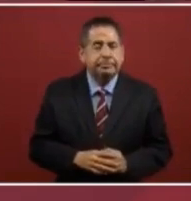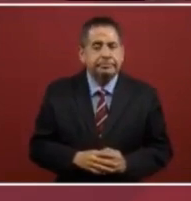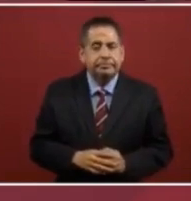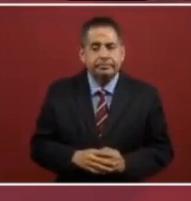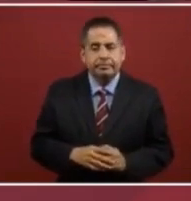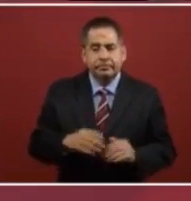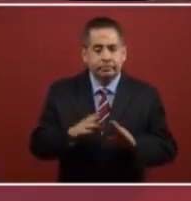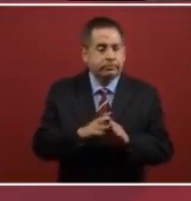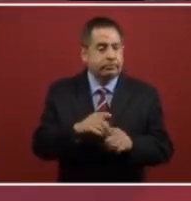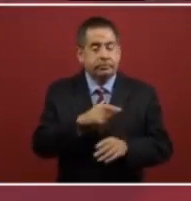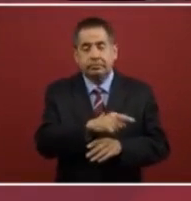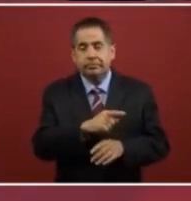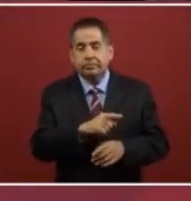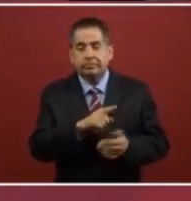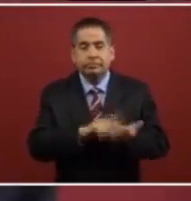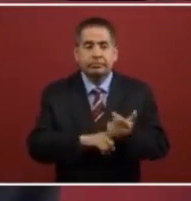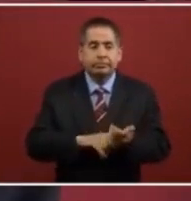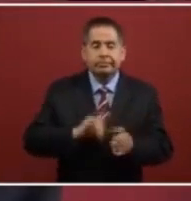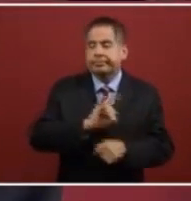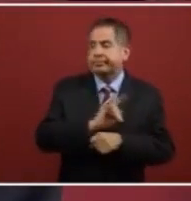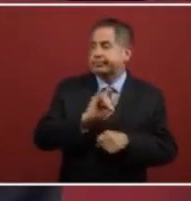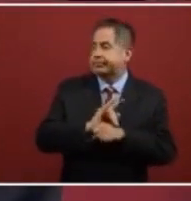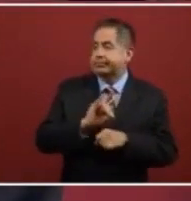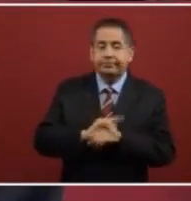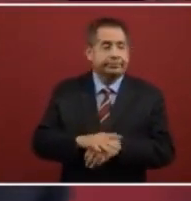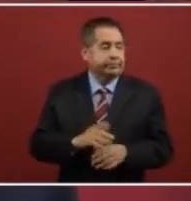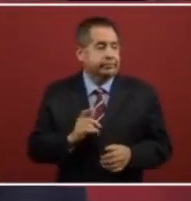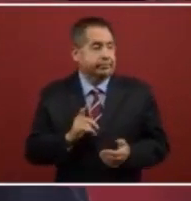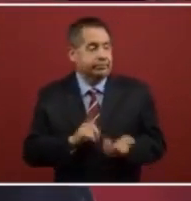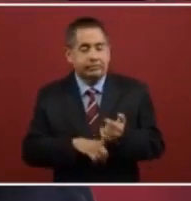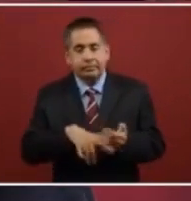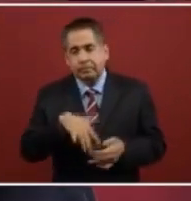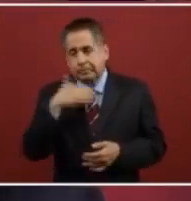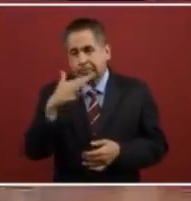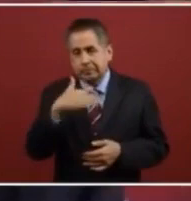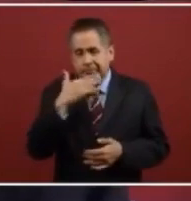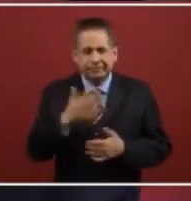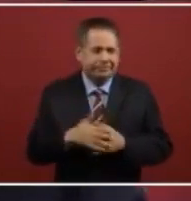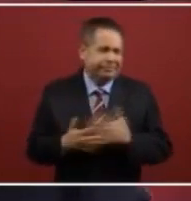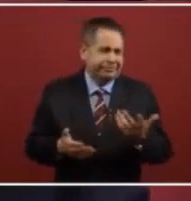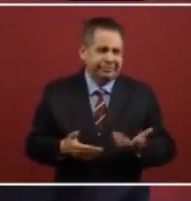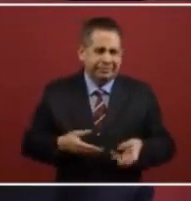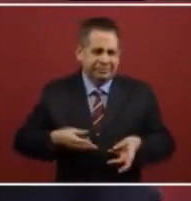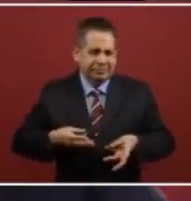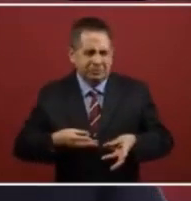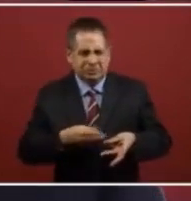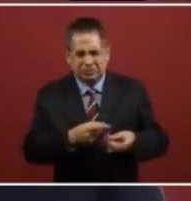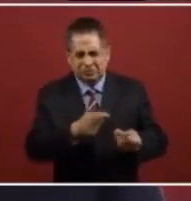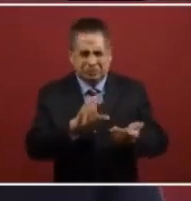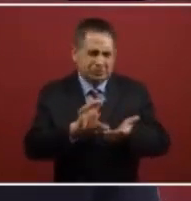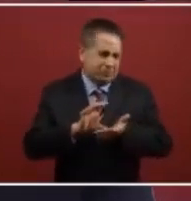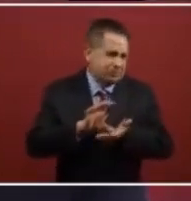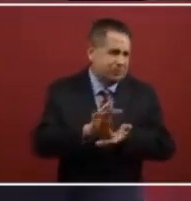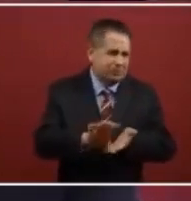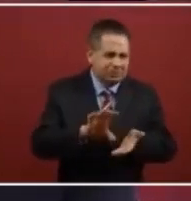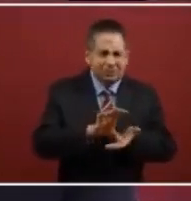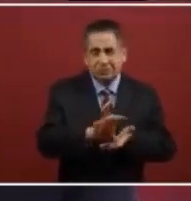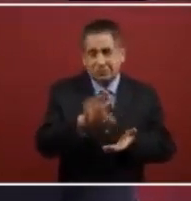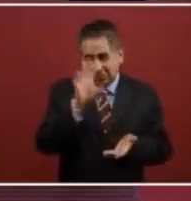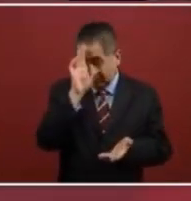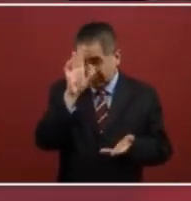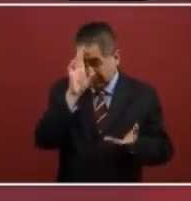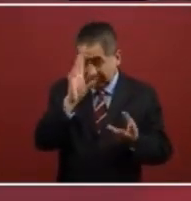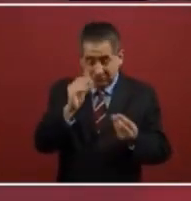se legalizara in el order to fraude. legalize the fraud Entonces se tenían que tener or to legitimize aparatos